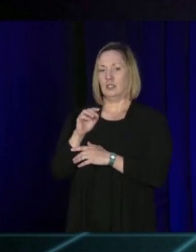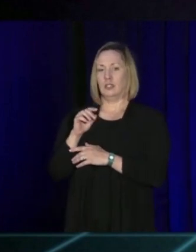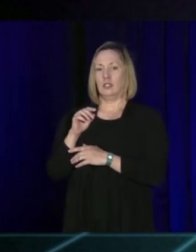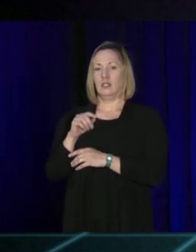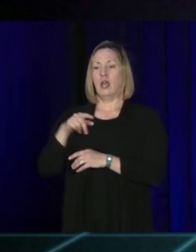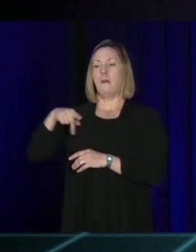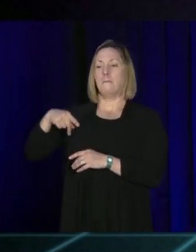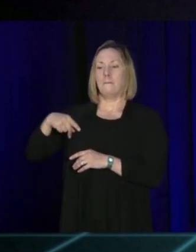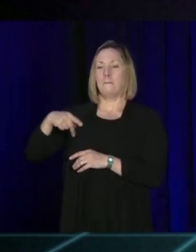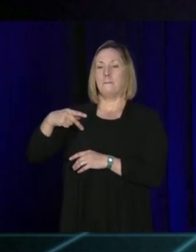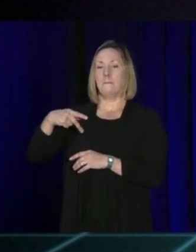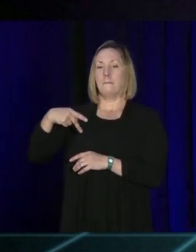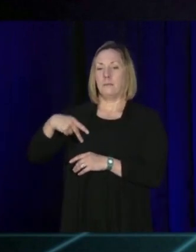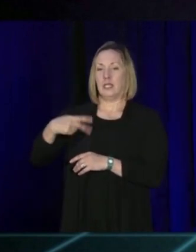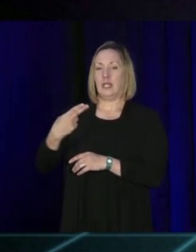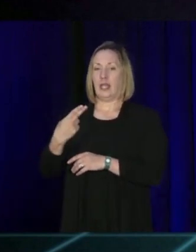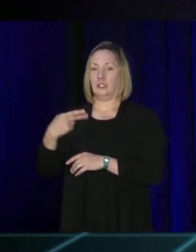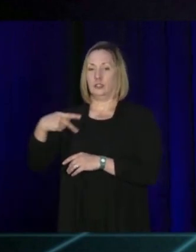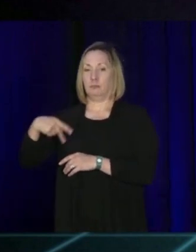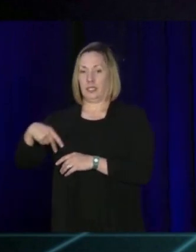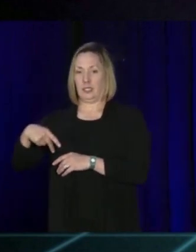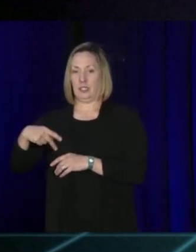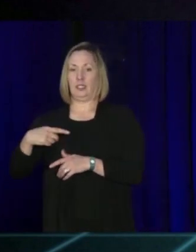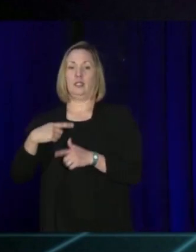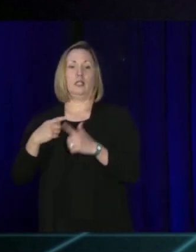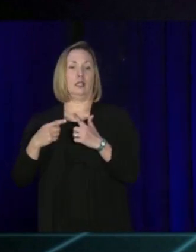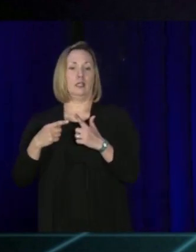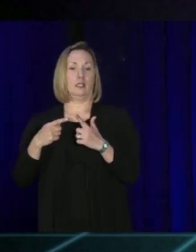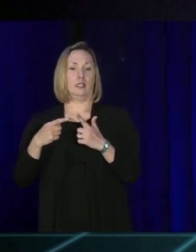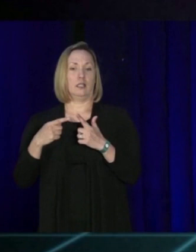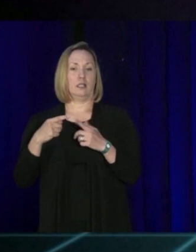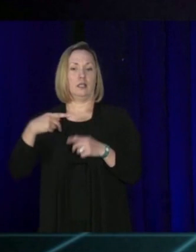UIs by using XML literals